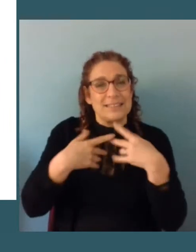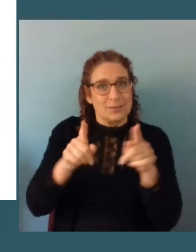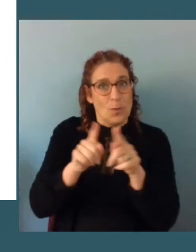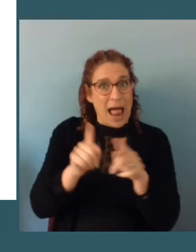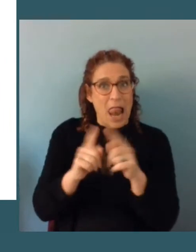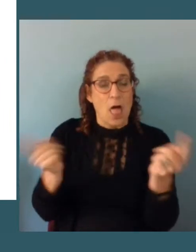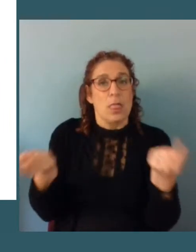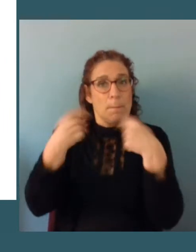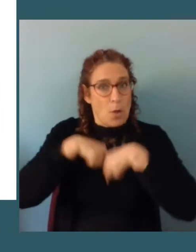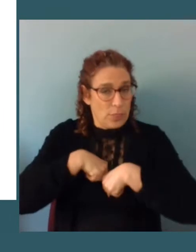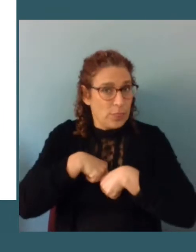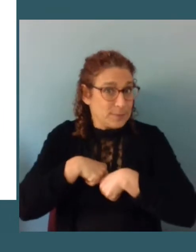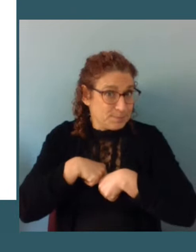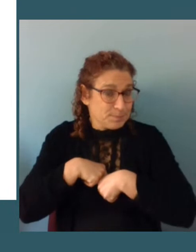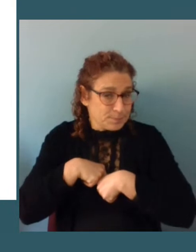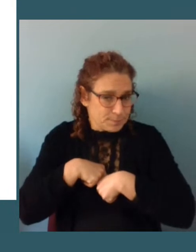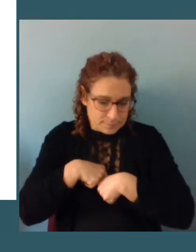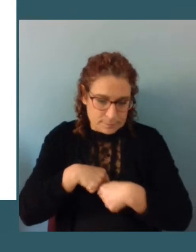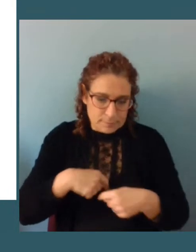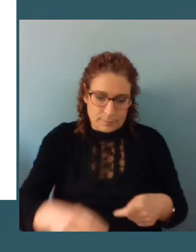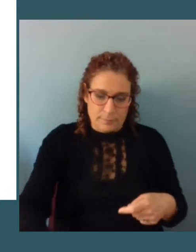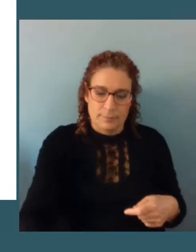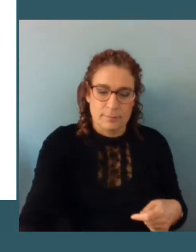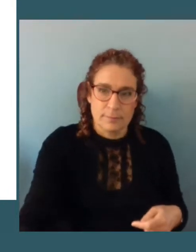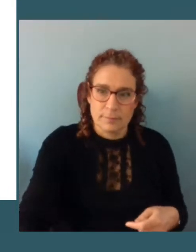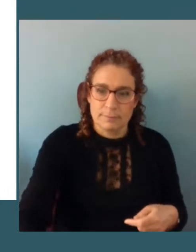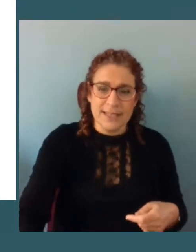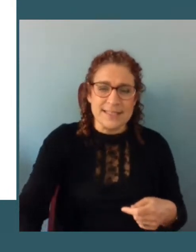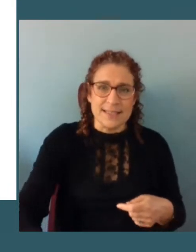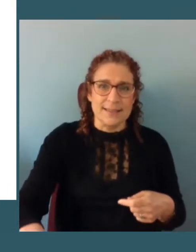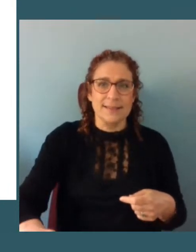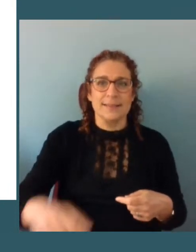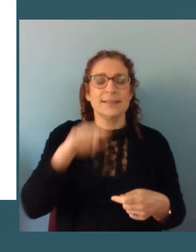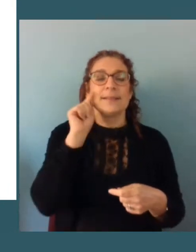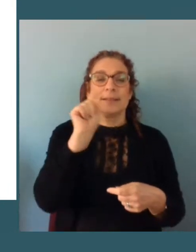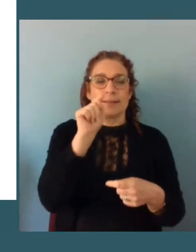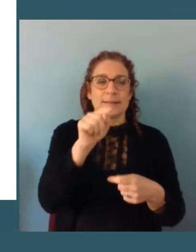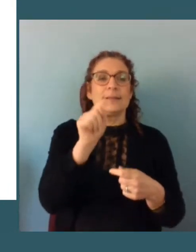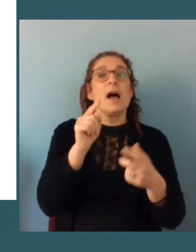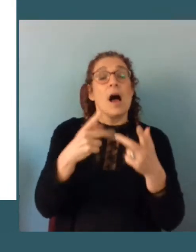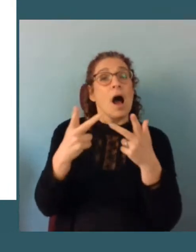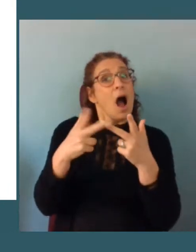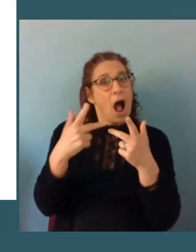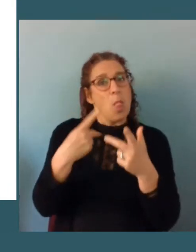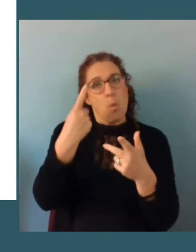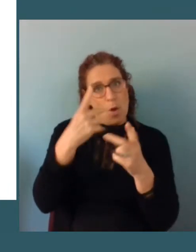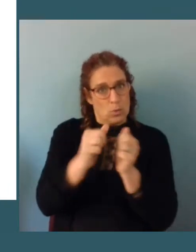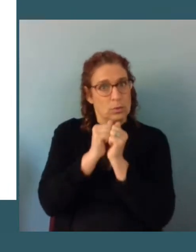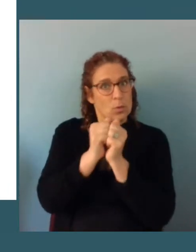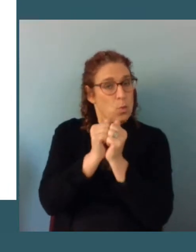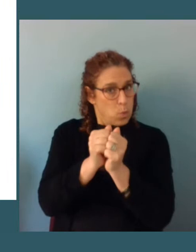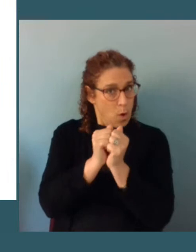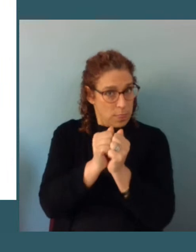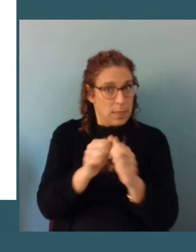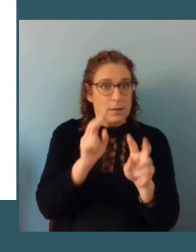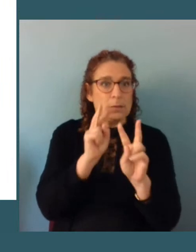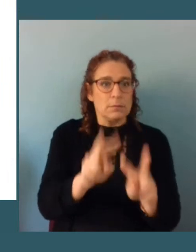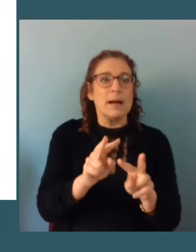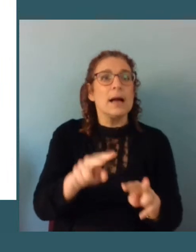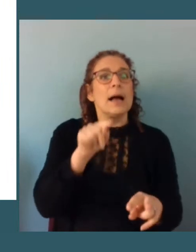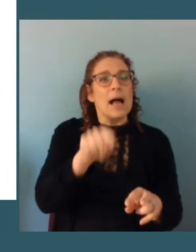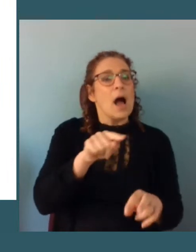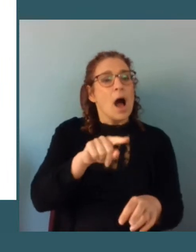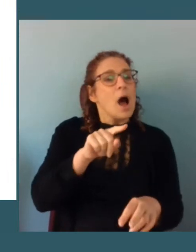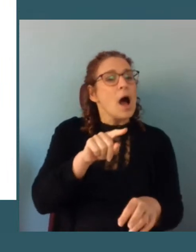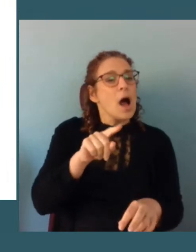There's an interesting study that I came across, and it is worth a mention, and it is only because it is not to